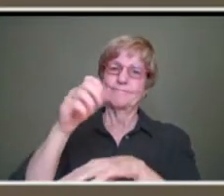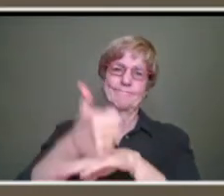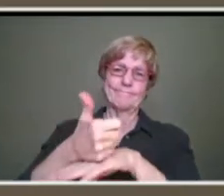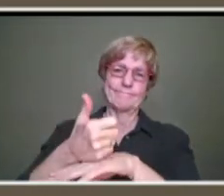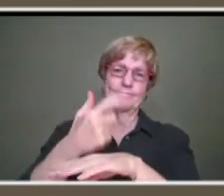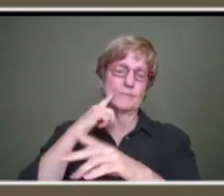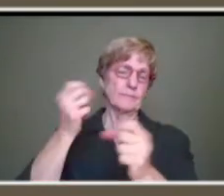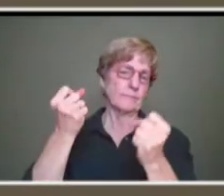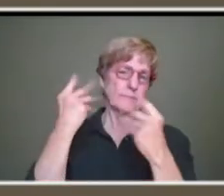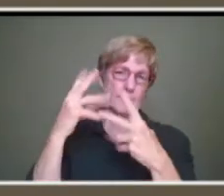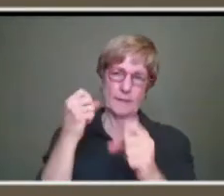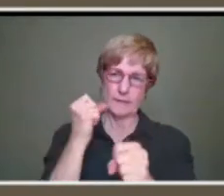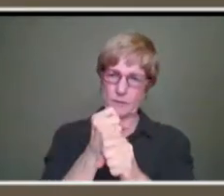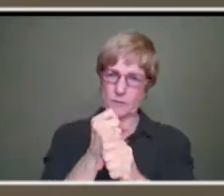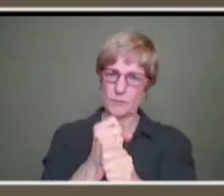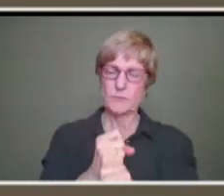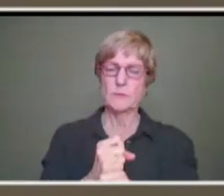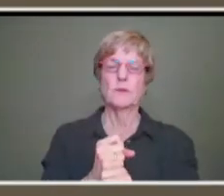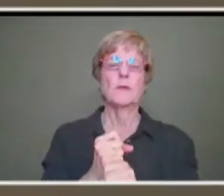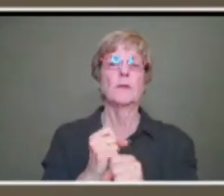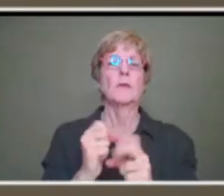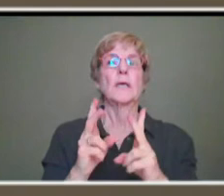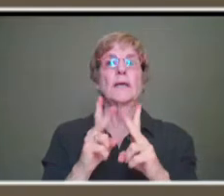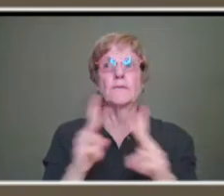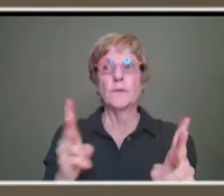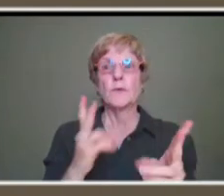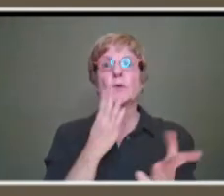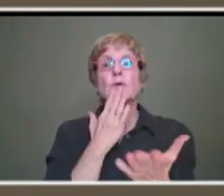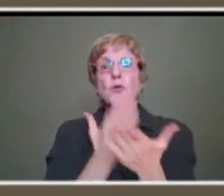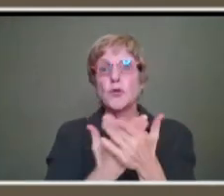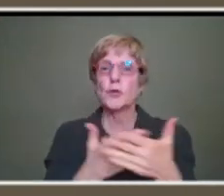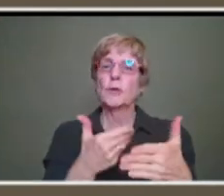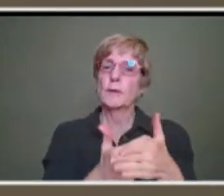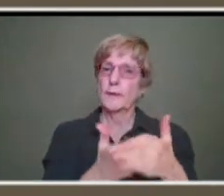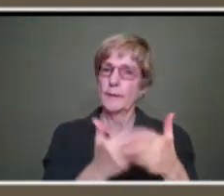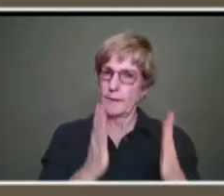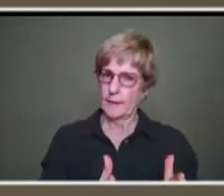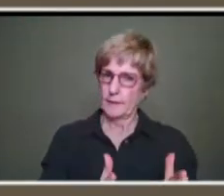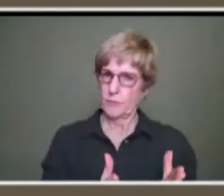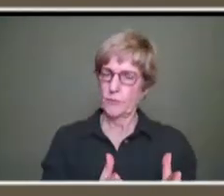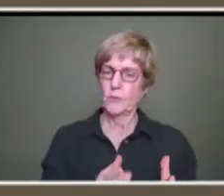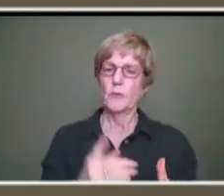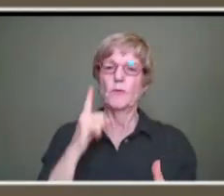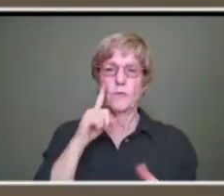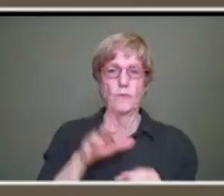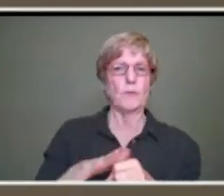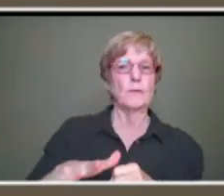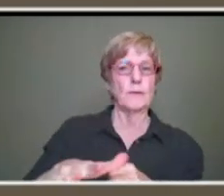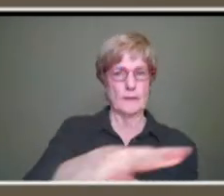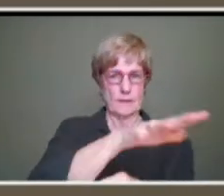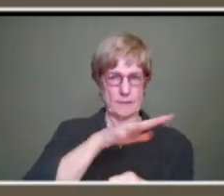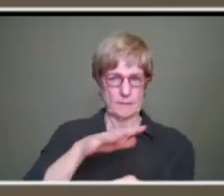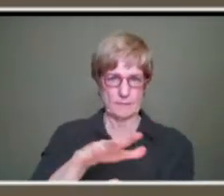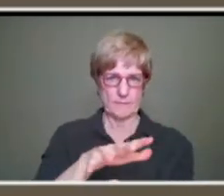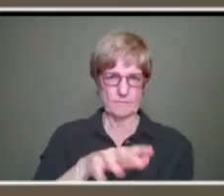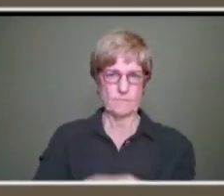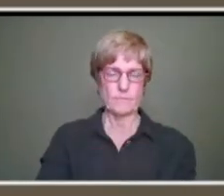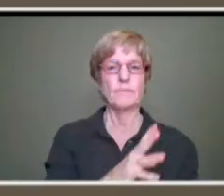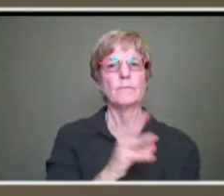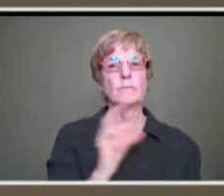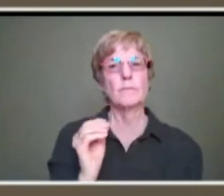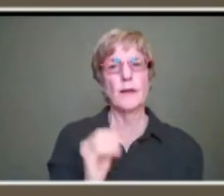years as a very good neighbor to the neighborhoods that are around there and